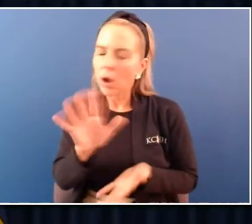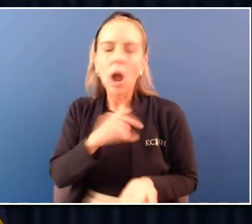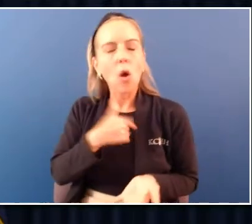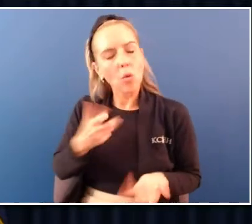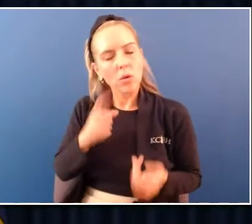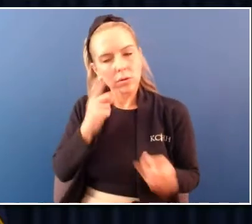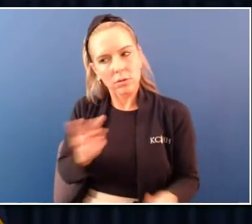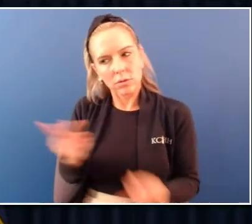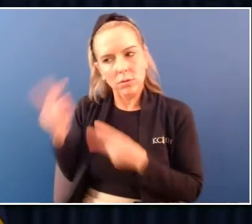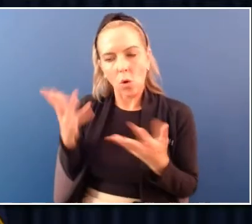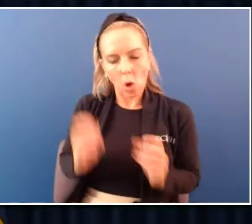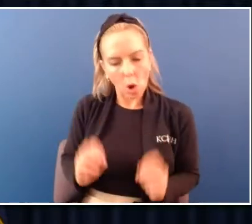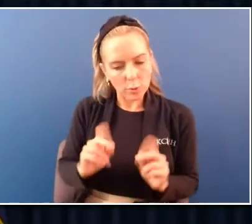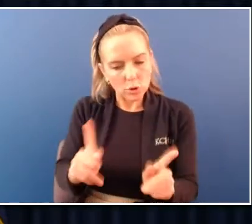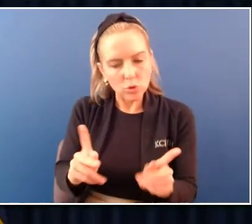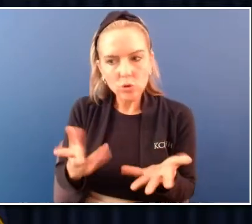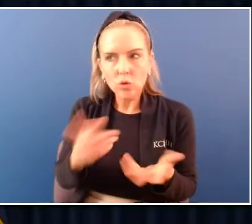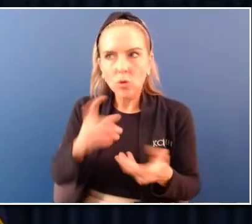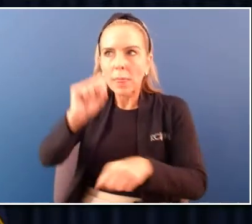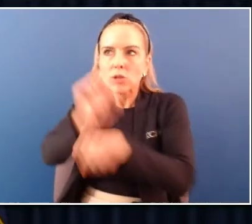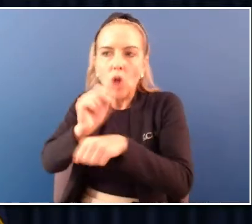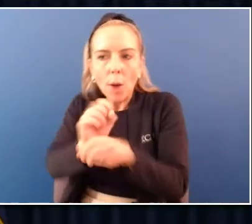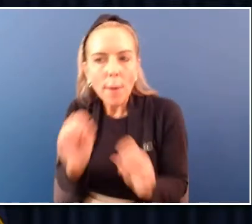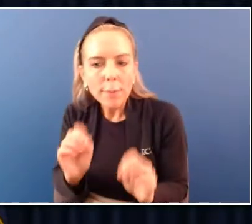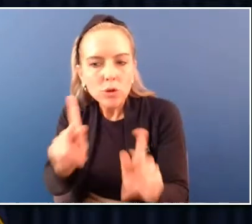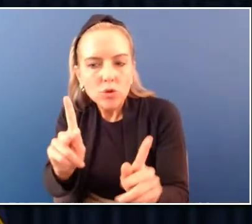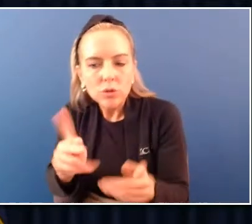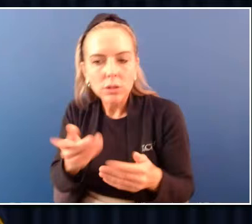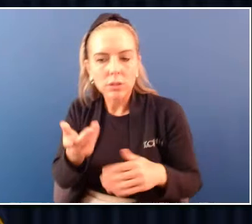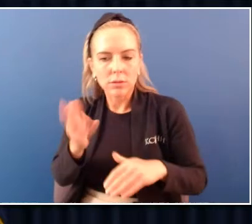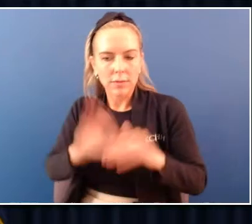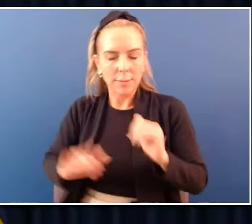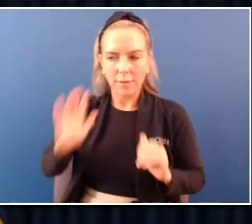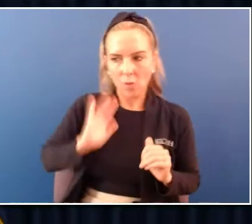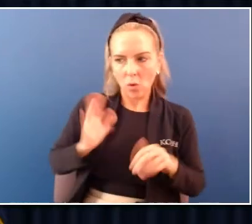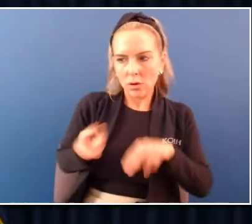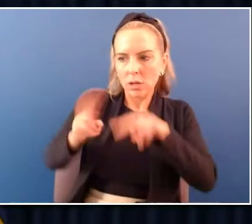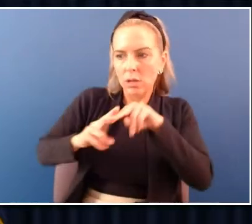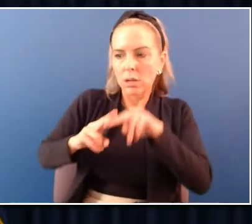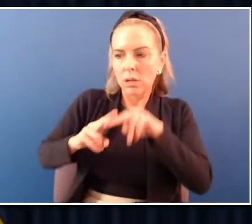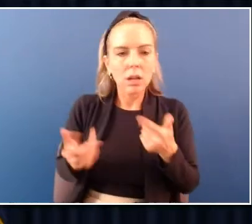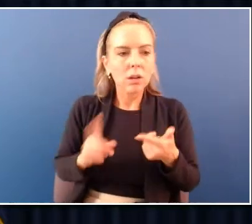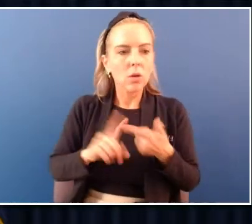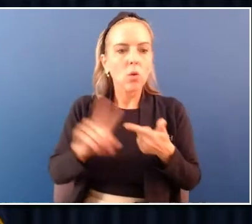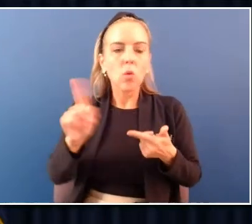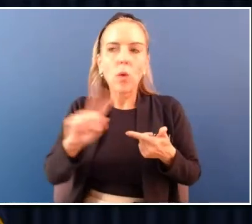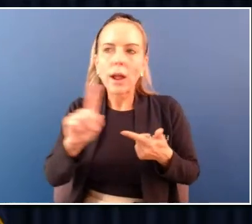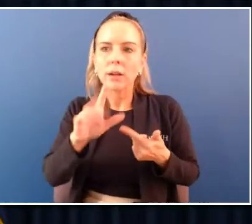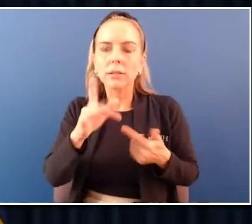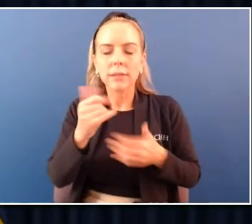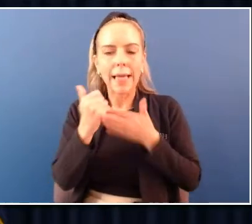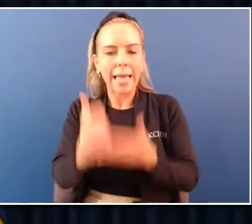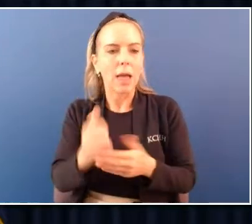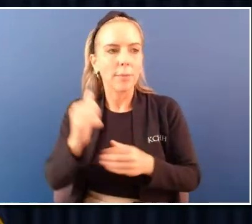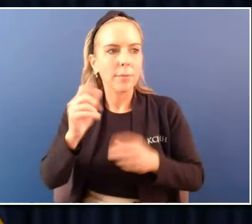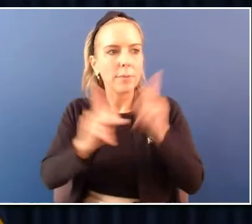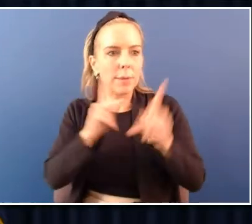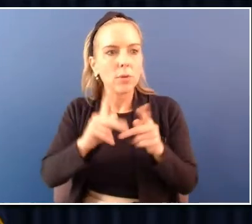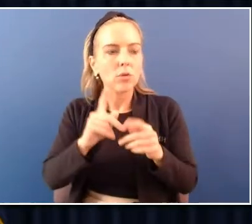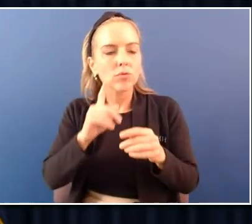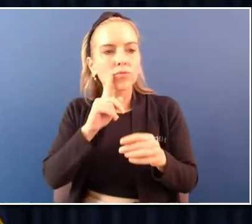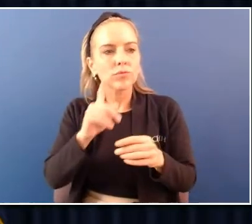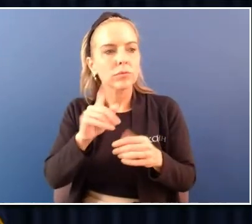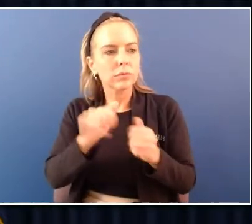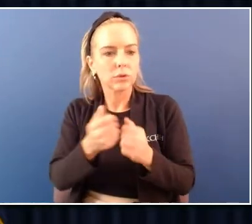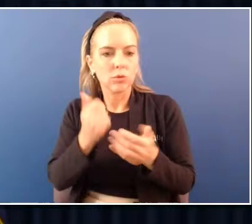people seeking a job now versus when we came in. Where's our recidivism rate? How we help people dealing with addiction? What type of